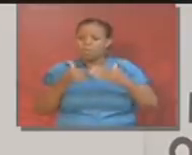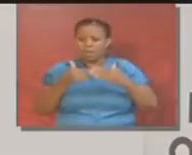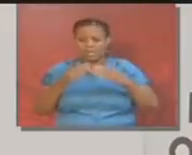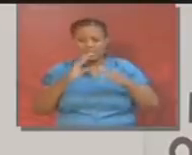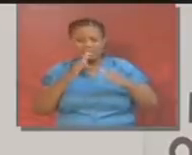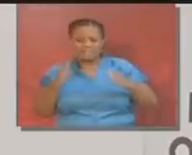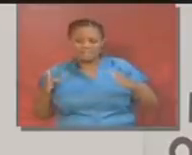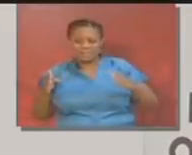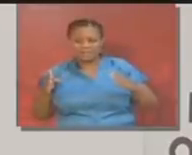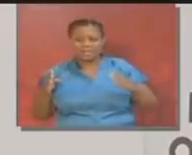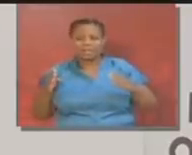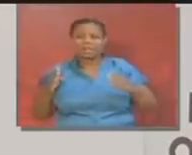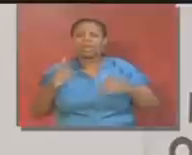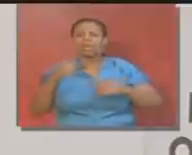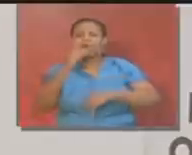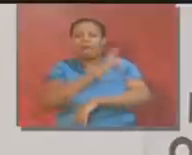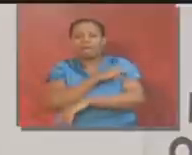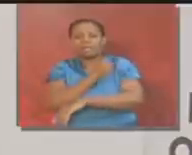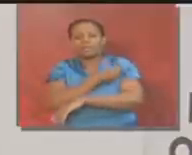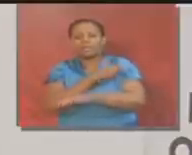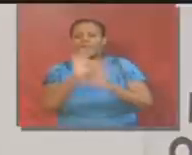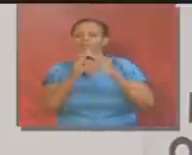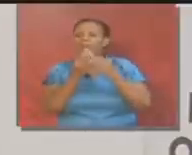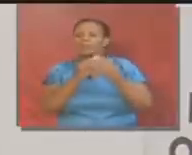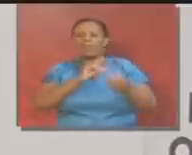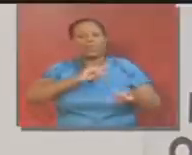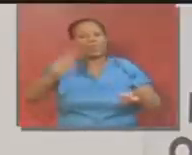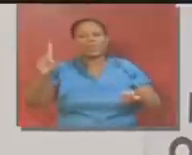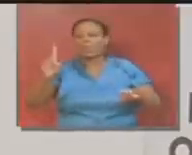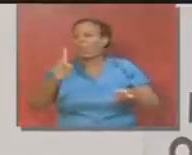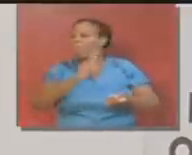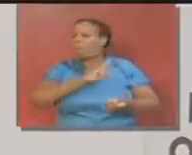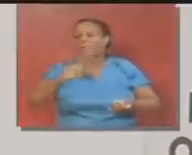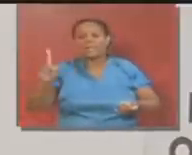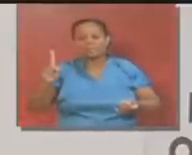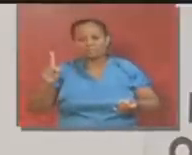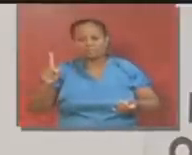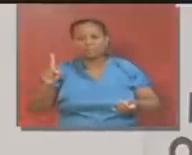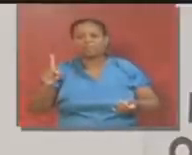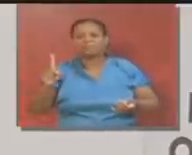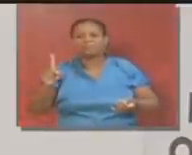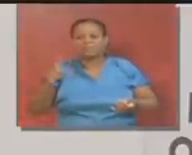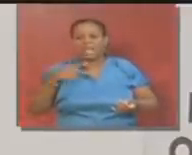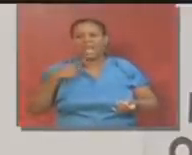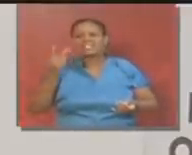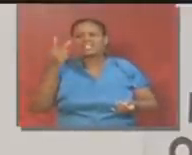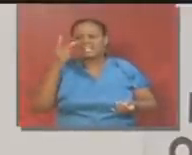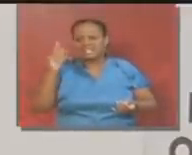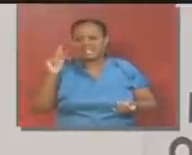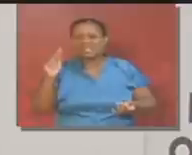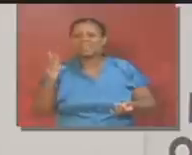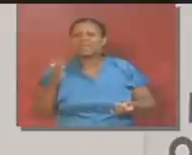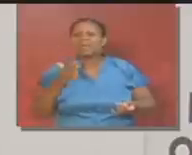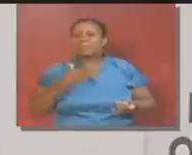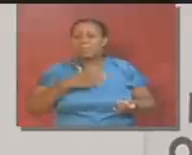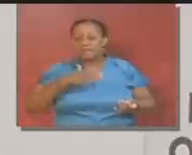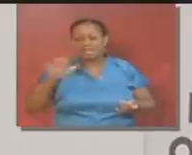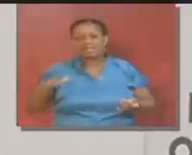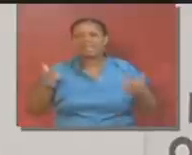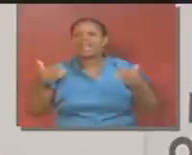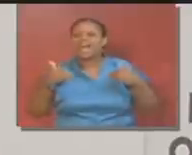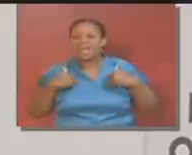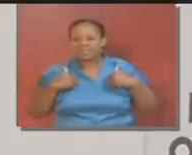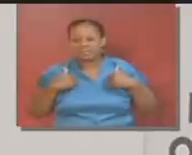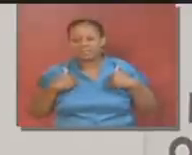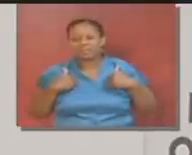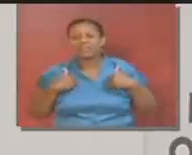family doctor or whoever it is right away, tell them, I've seen this on TV and I think my child is maybe possible missy. I want the blood test